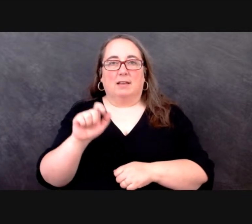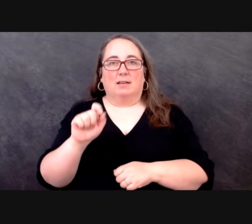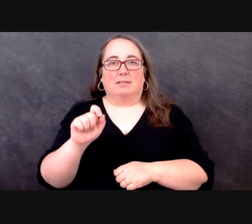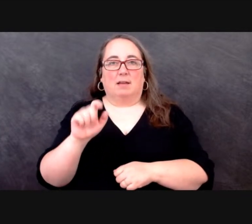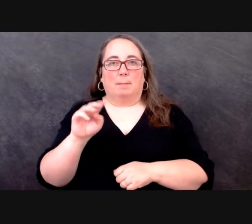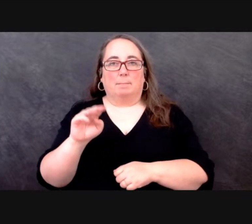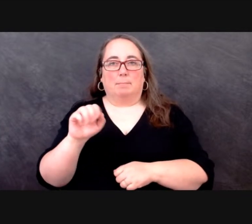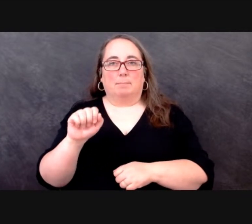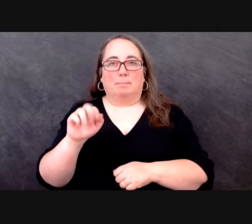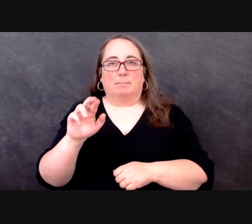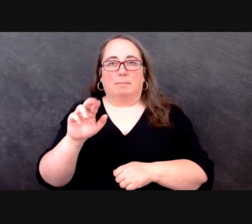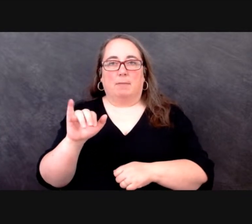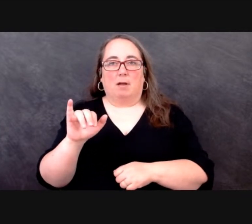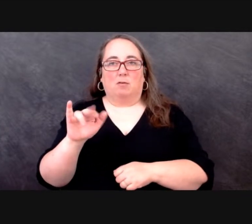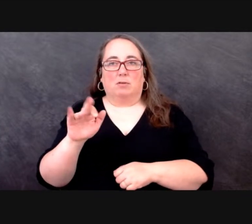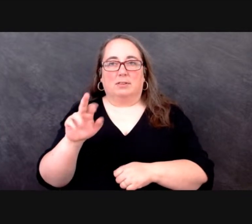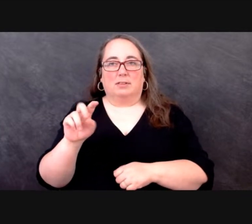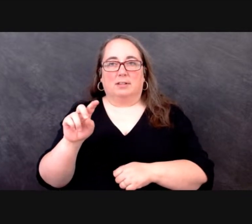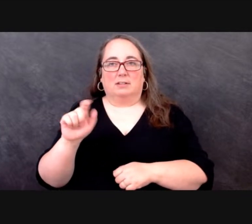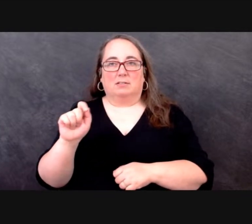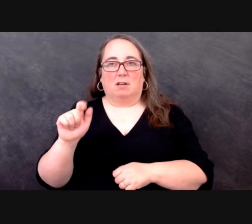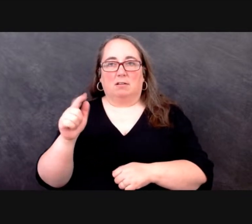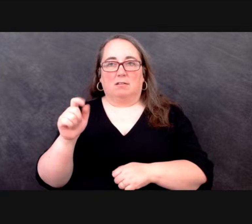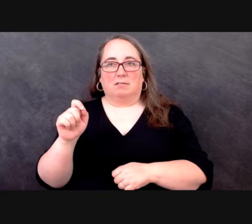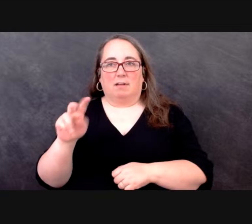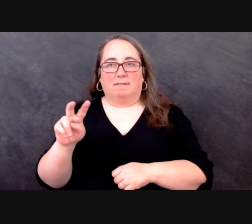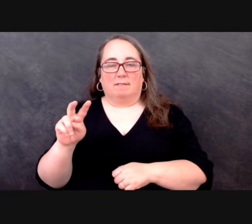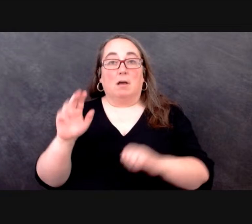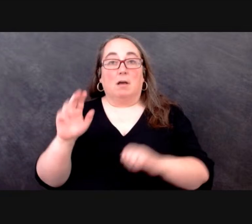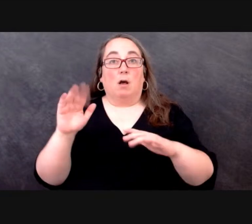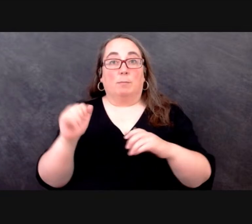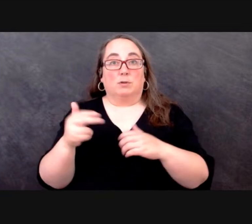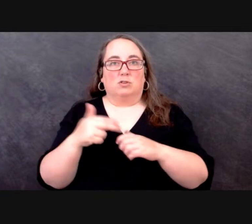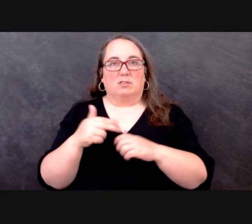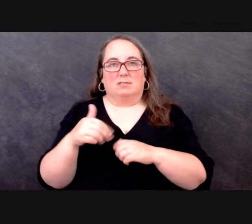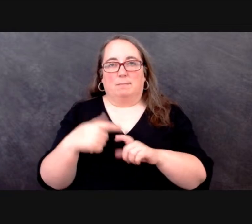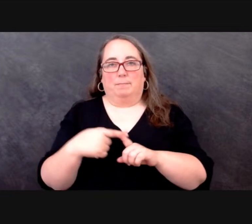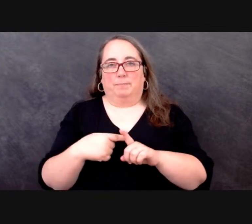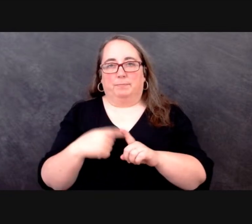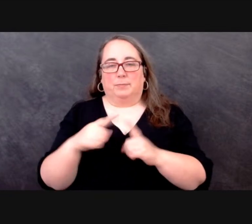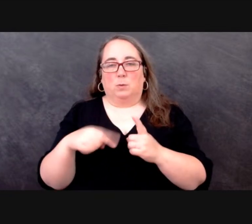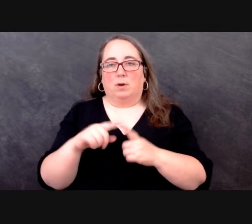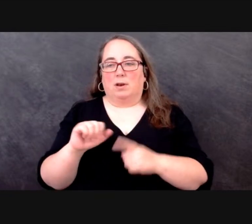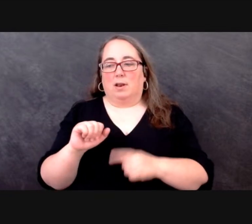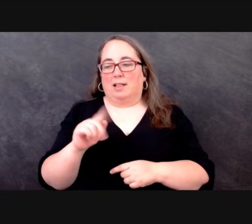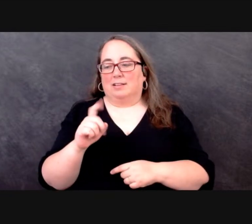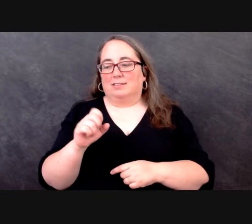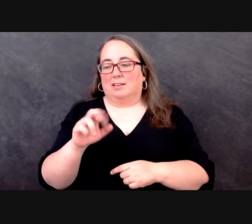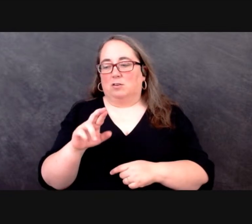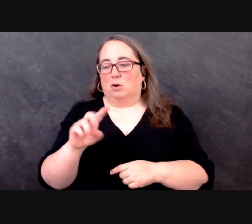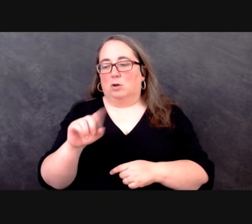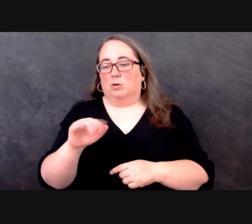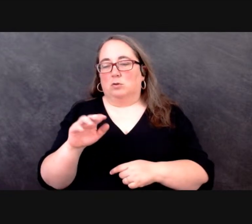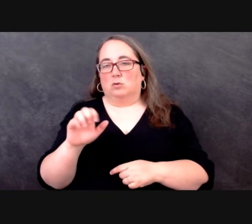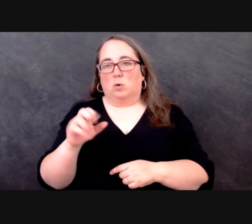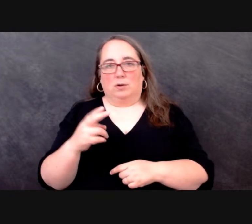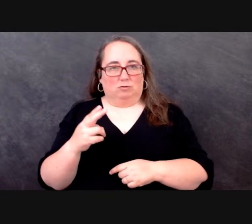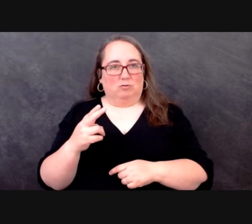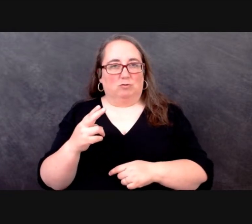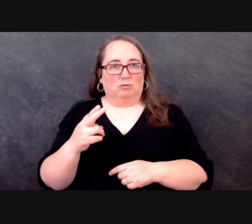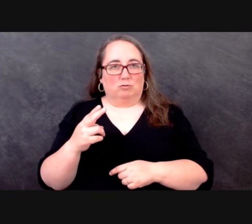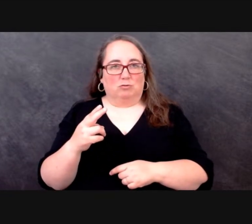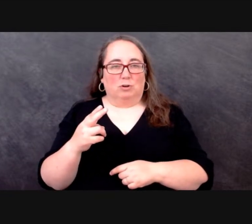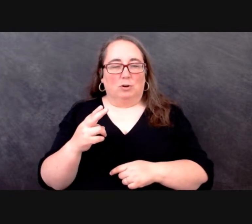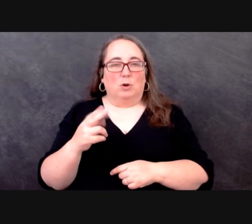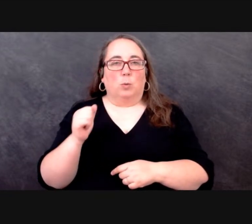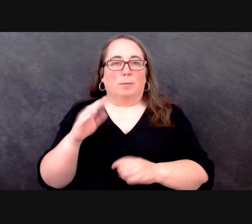msa.maryland.gov. I hope that you will join us next month when Alexandra Deutsch, Director of Collections at the Winterthur Museum, will